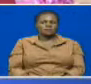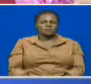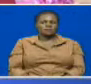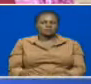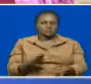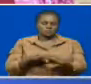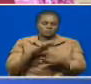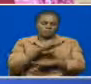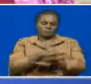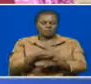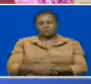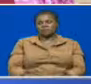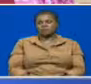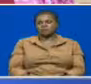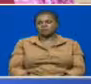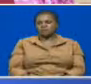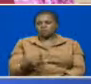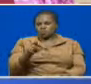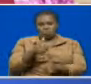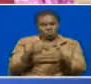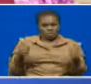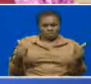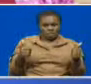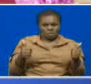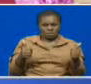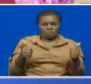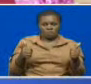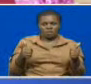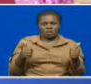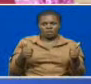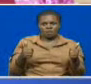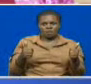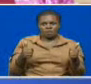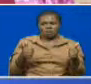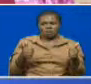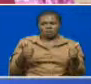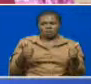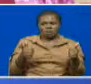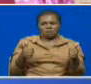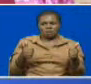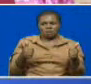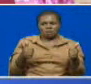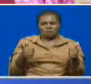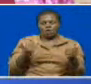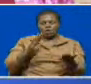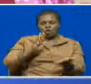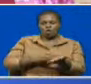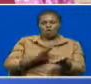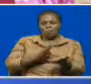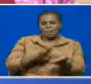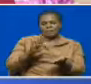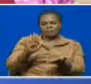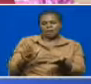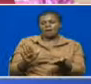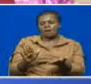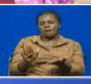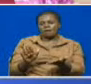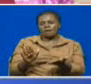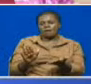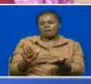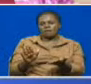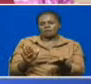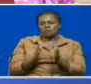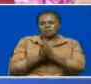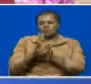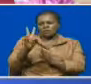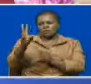Good evening. I hope you're well. So I'd like to start with your quick reaction. That is, we've just read two